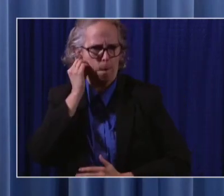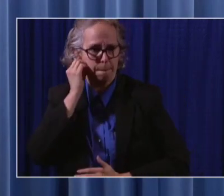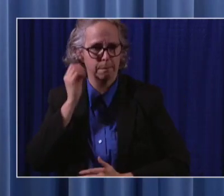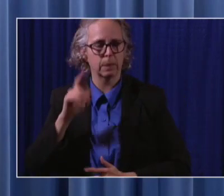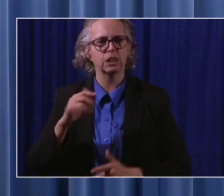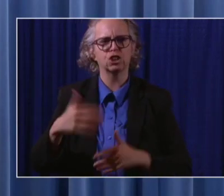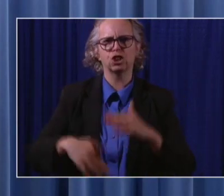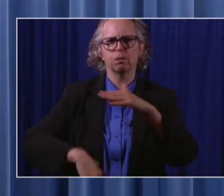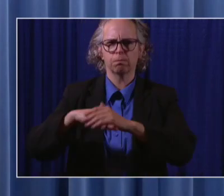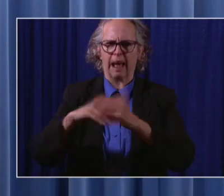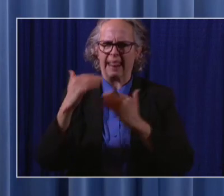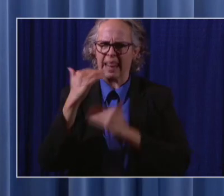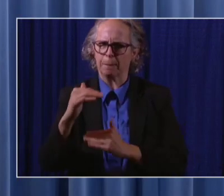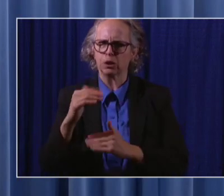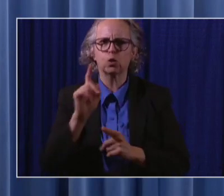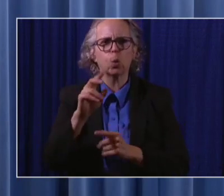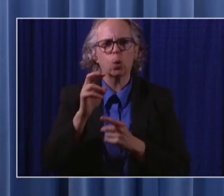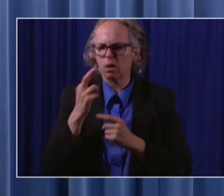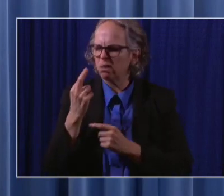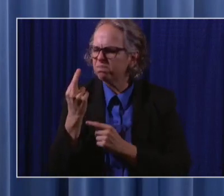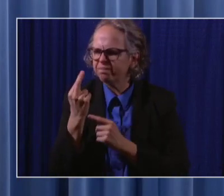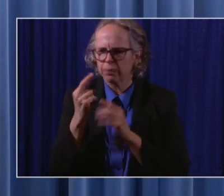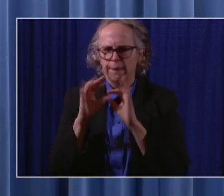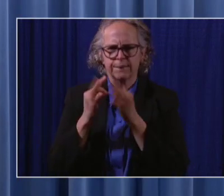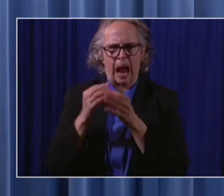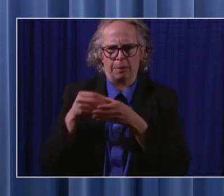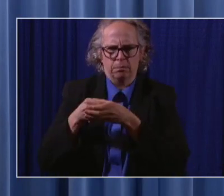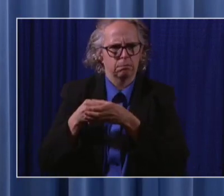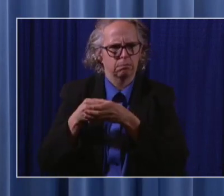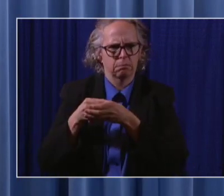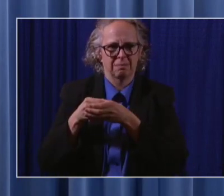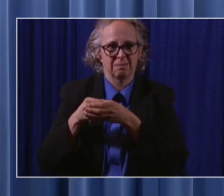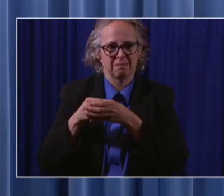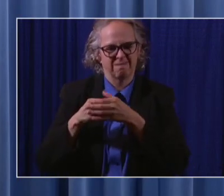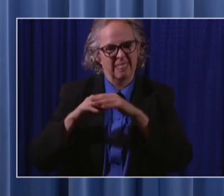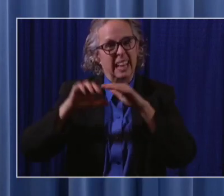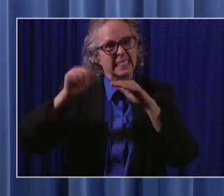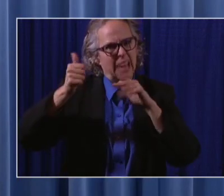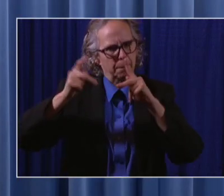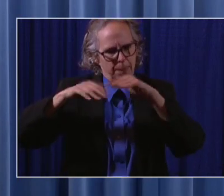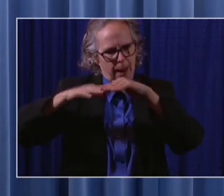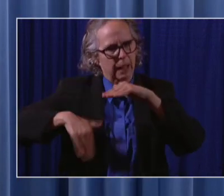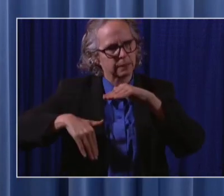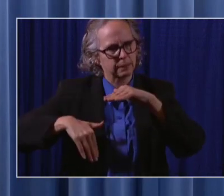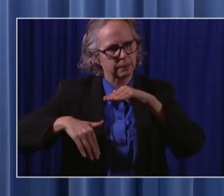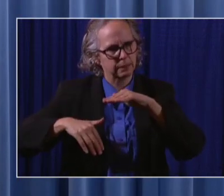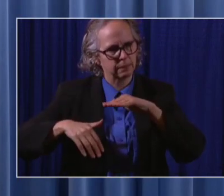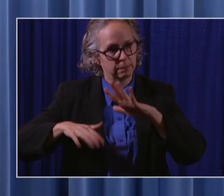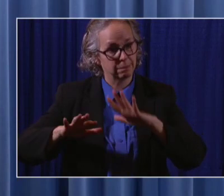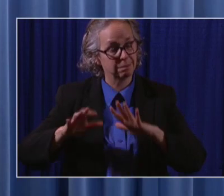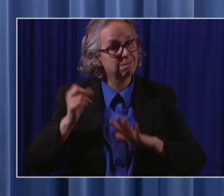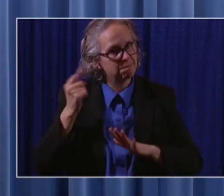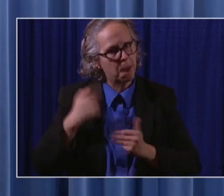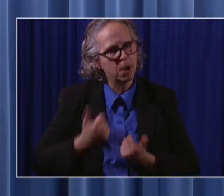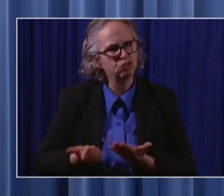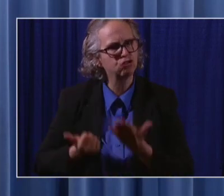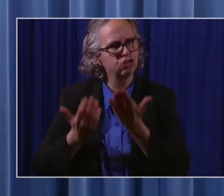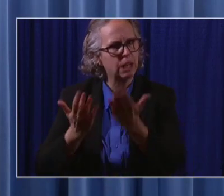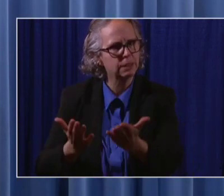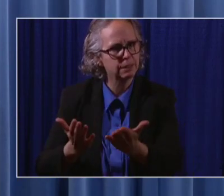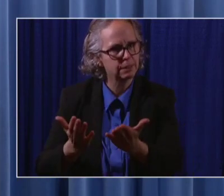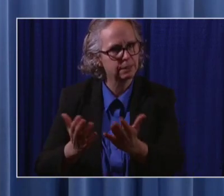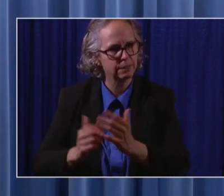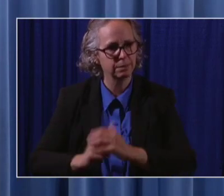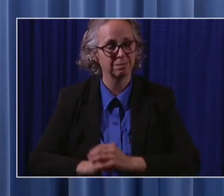family, and are recommended to be 10 visitors or less. Again, a recommendation. But again, we have found a lot